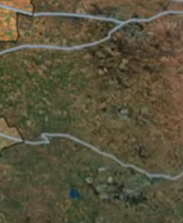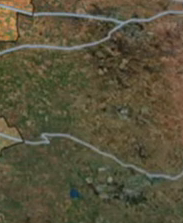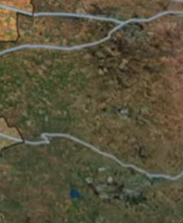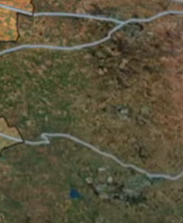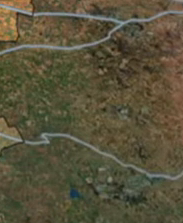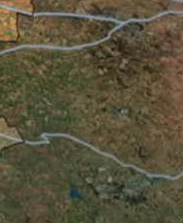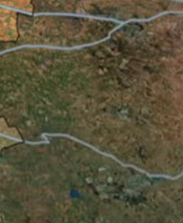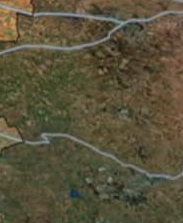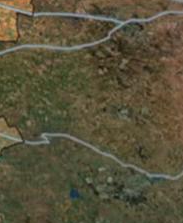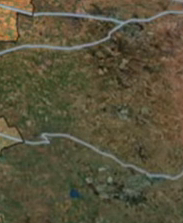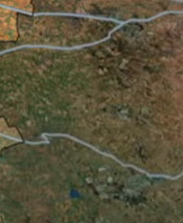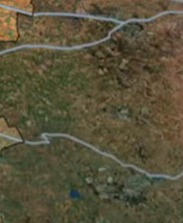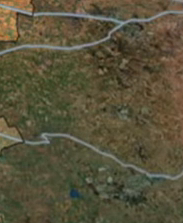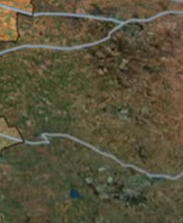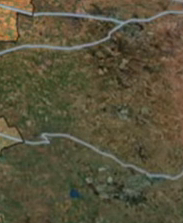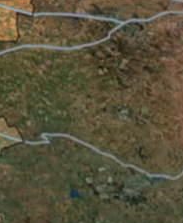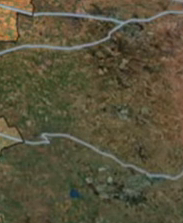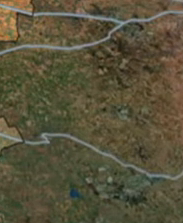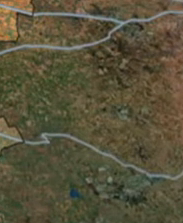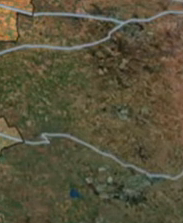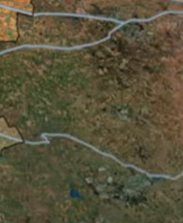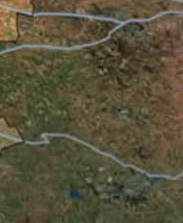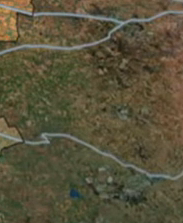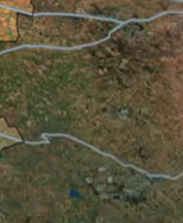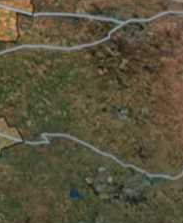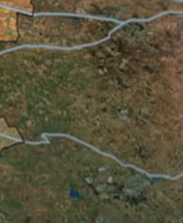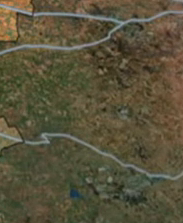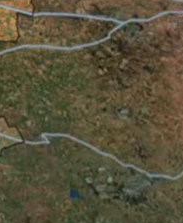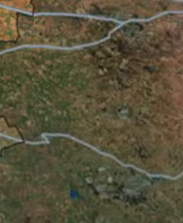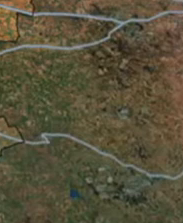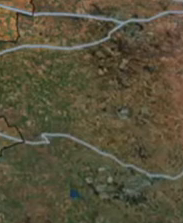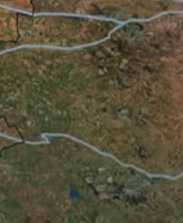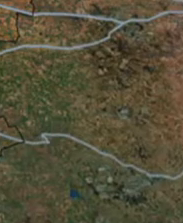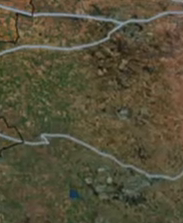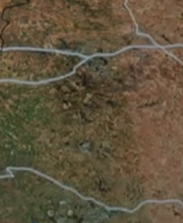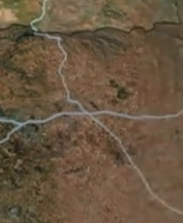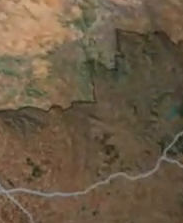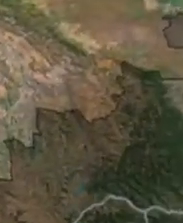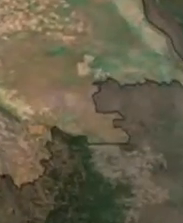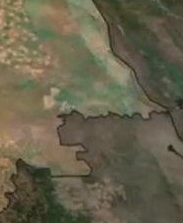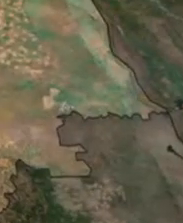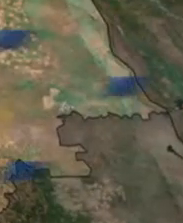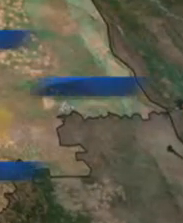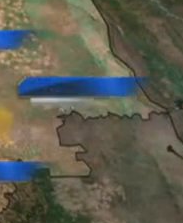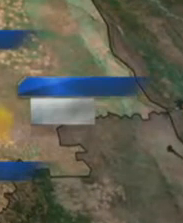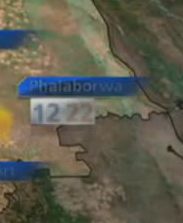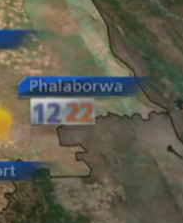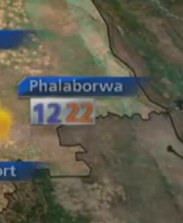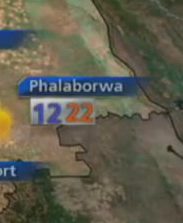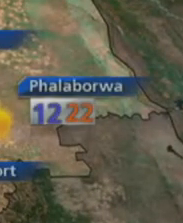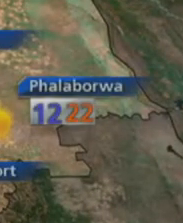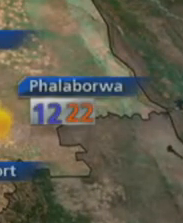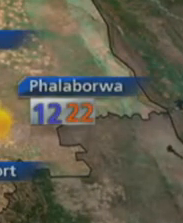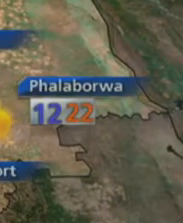me Pretoria go tla bo go le tsiditsana ka tharo me go tla thutagala ka 21 ka kwa Pretoria re bela ka go province ya ka